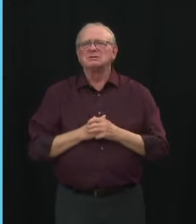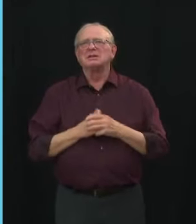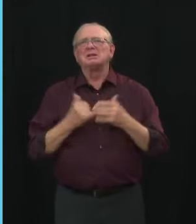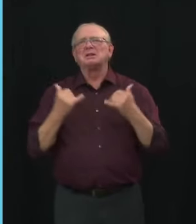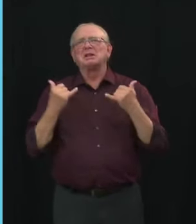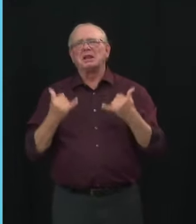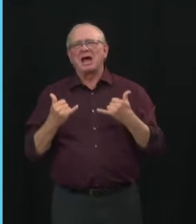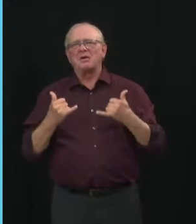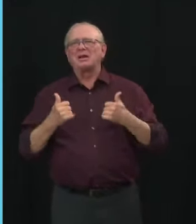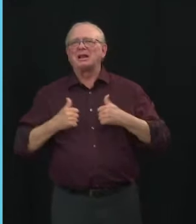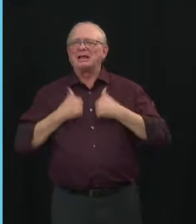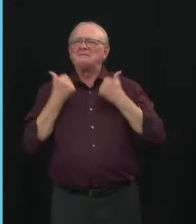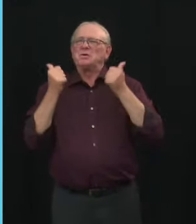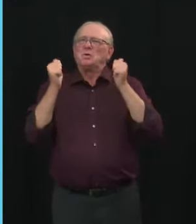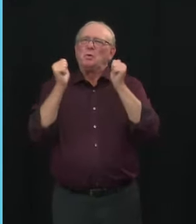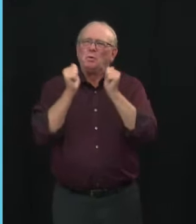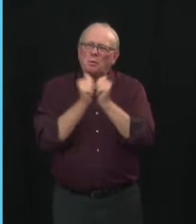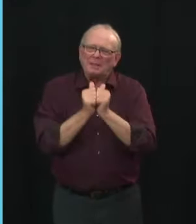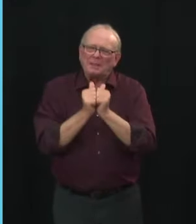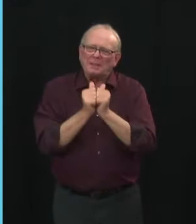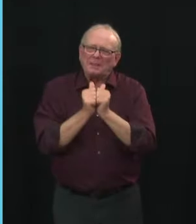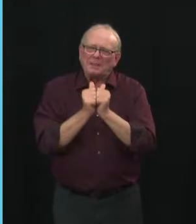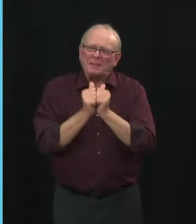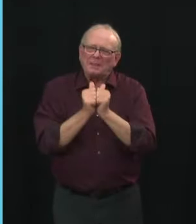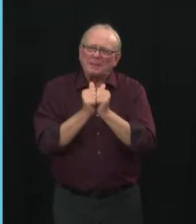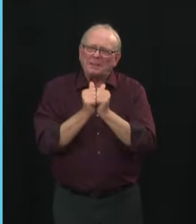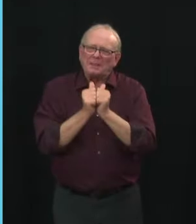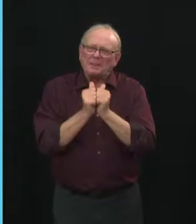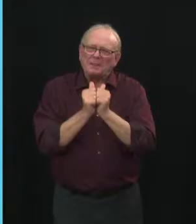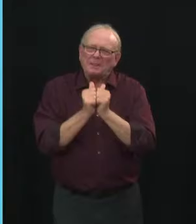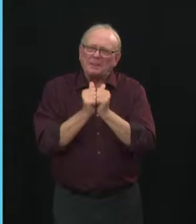of vaccines, and also respecting people's freedom to